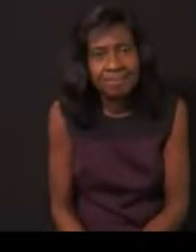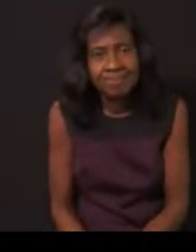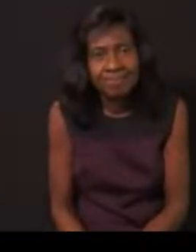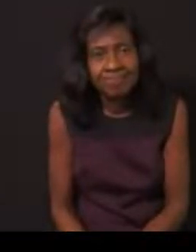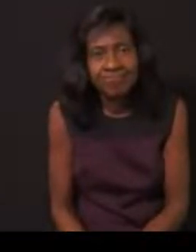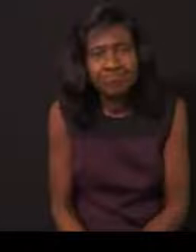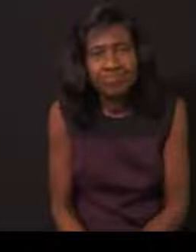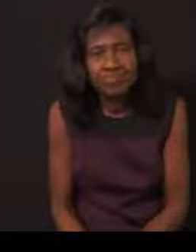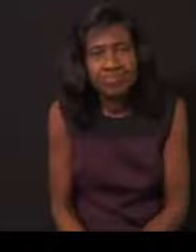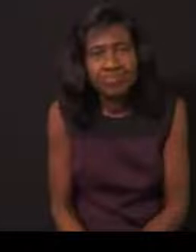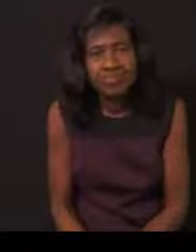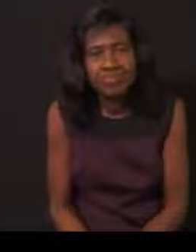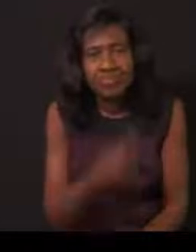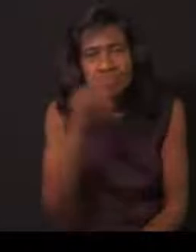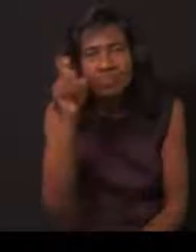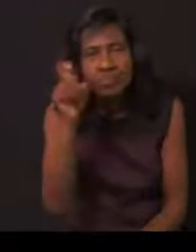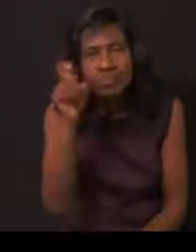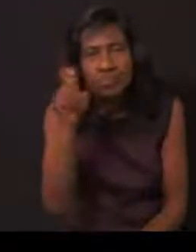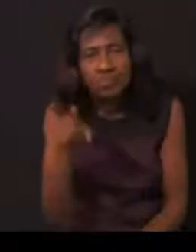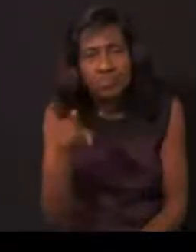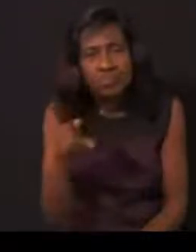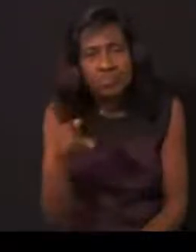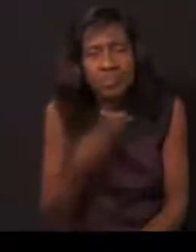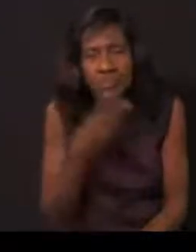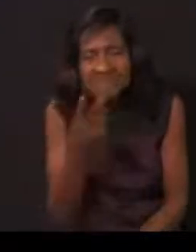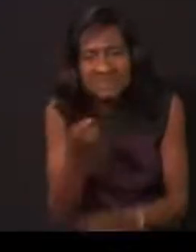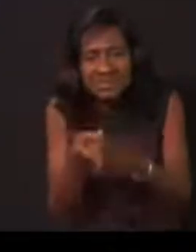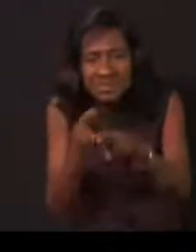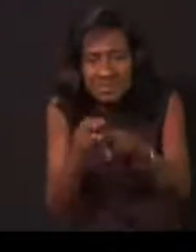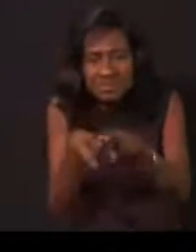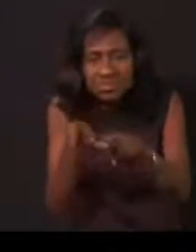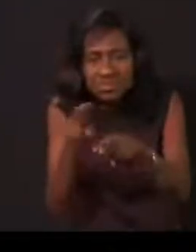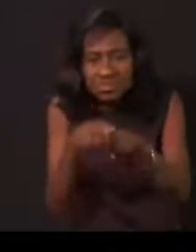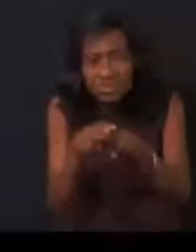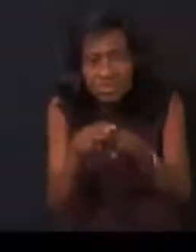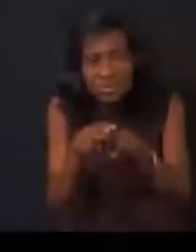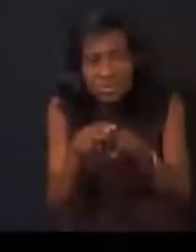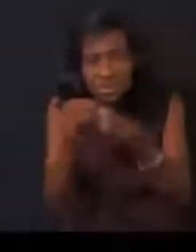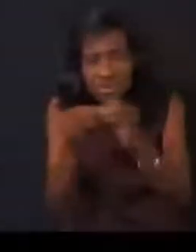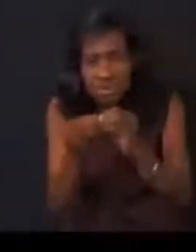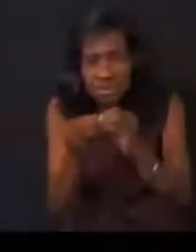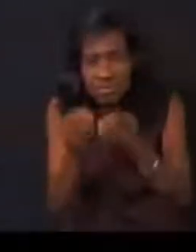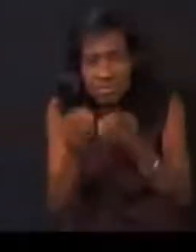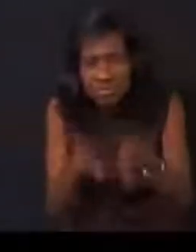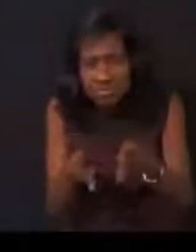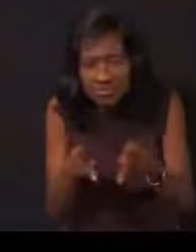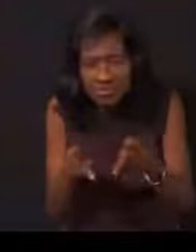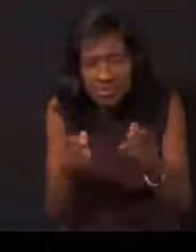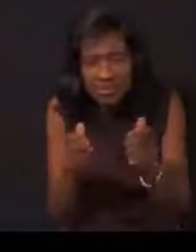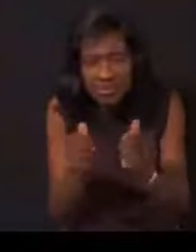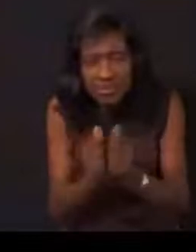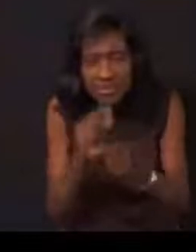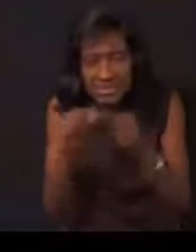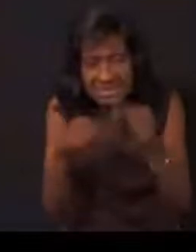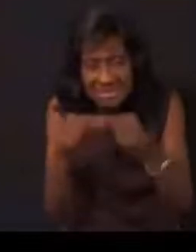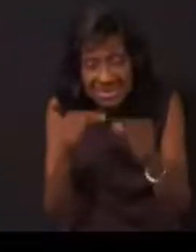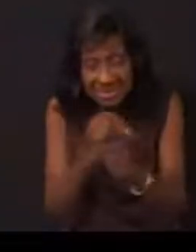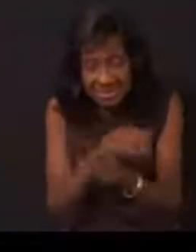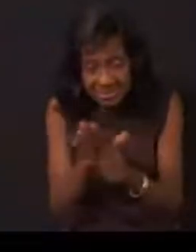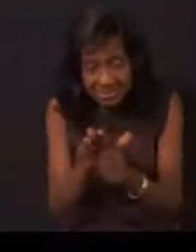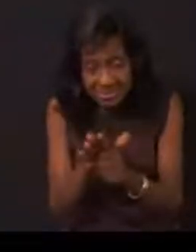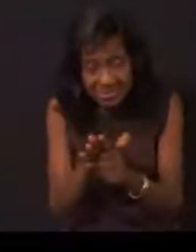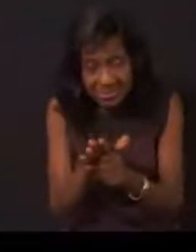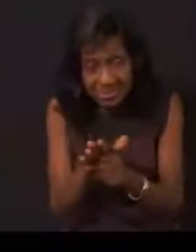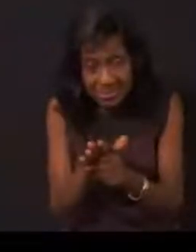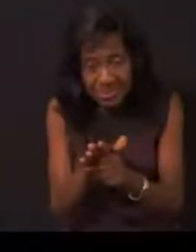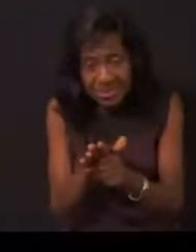Dr. Lee, we have seen an increase in the number of symptomatic cases recently. And